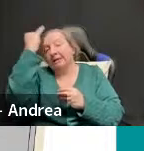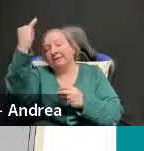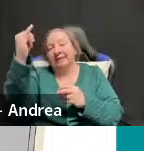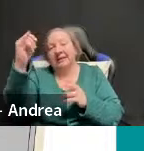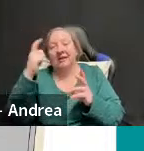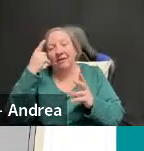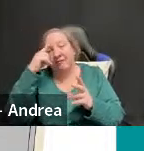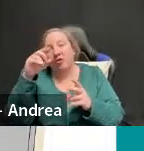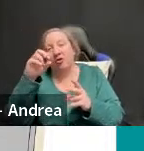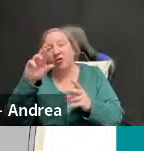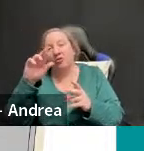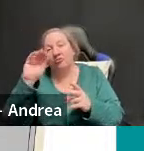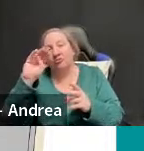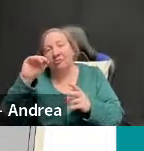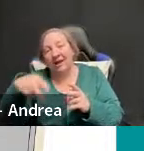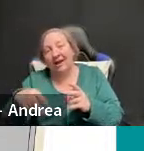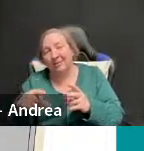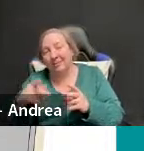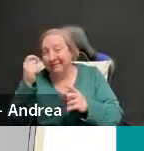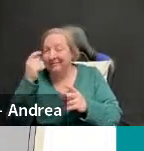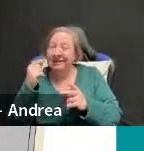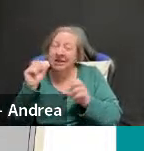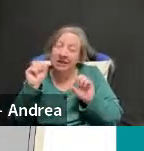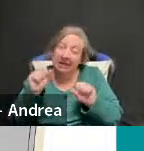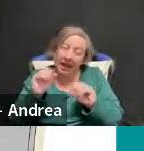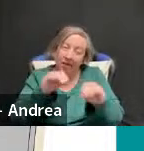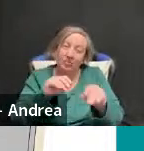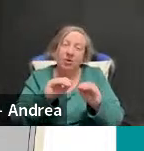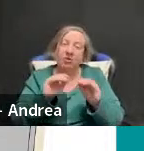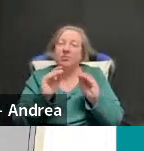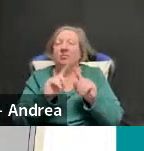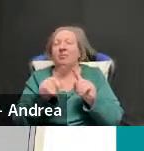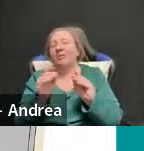It's just a little bit more complex. And